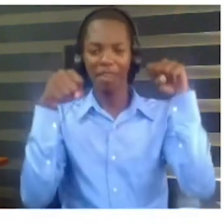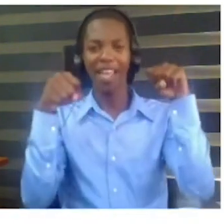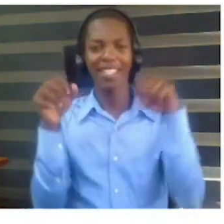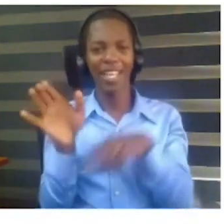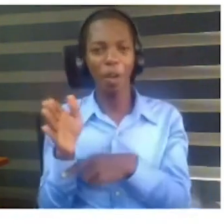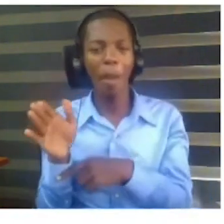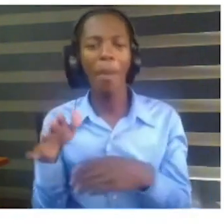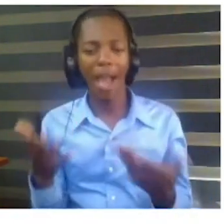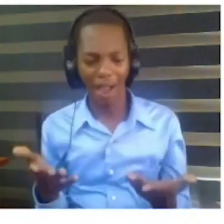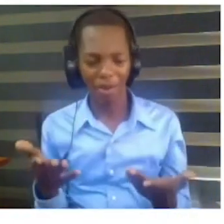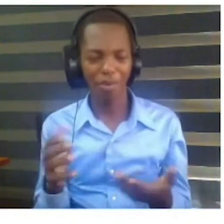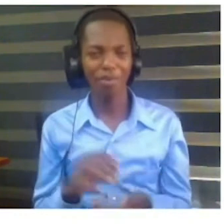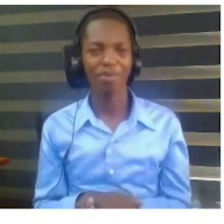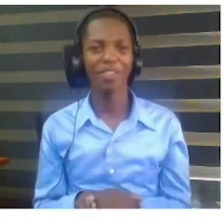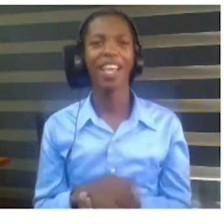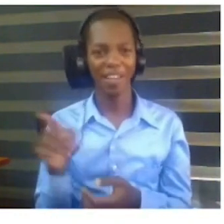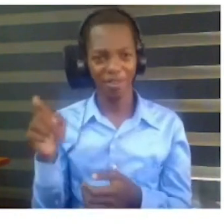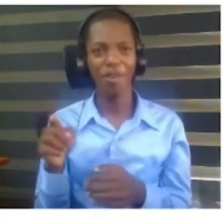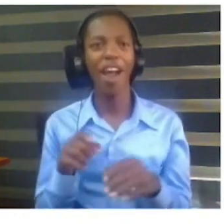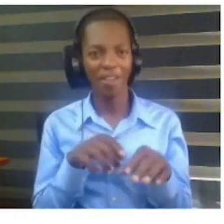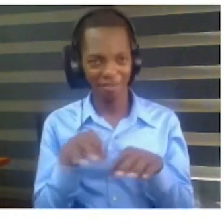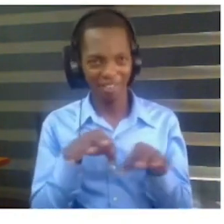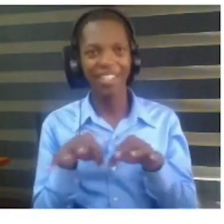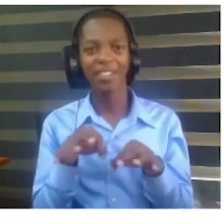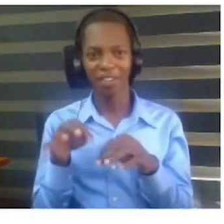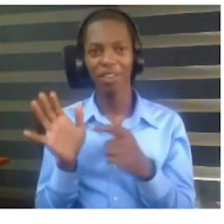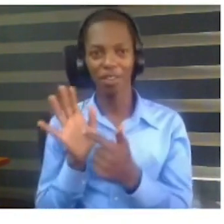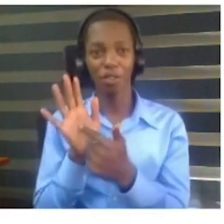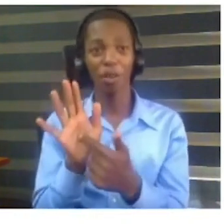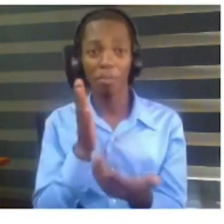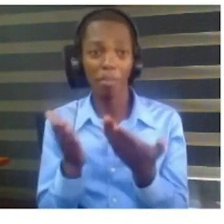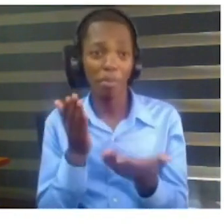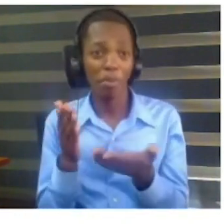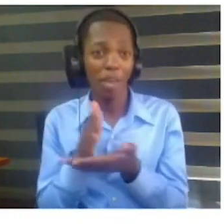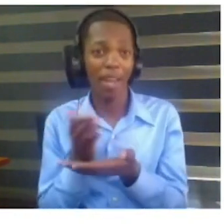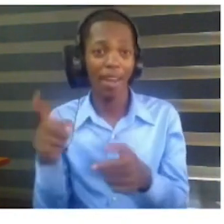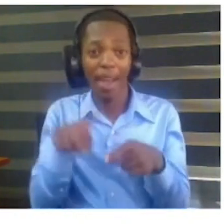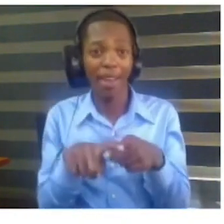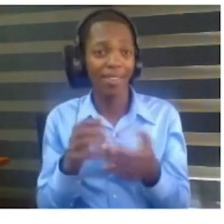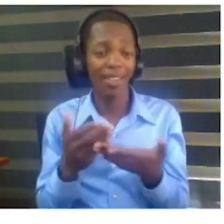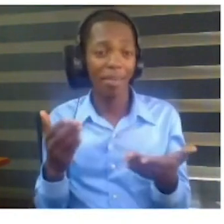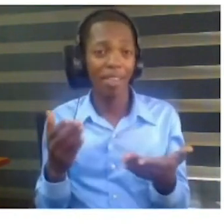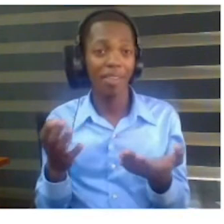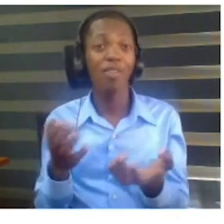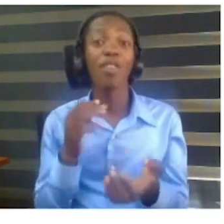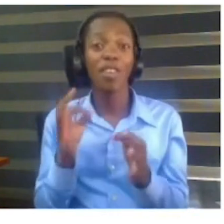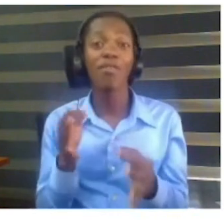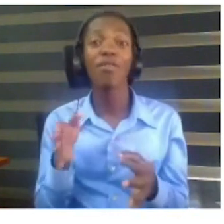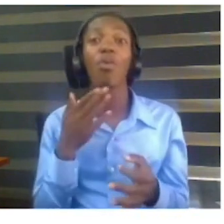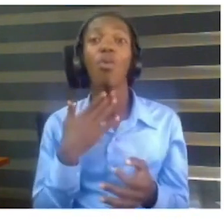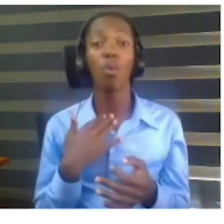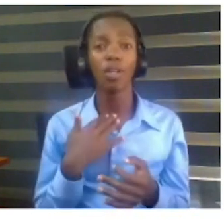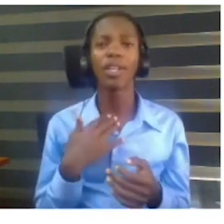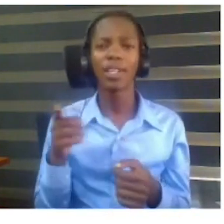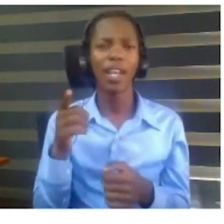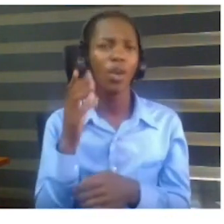And I think you sort of captured that one, but you can add something if you want to. And the next question is, how was your experience in terms of accessibility